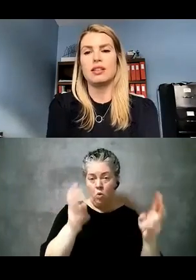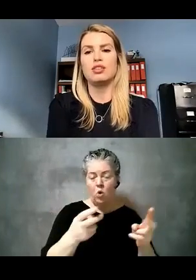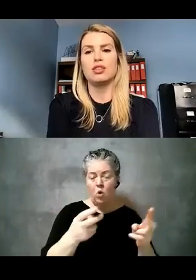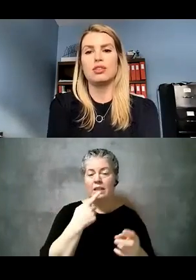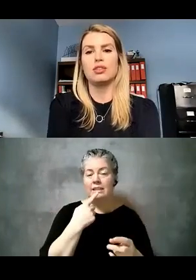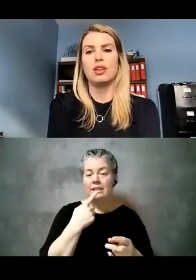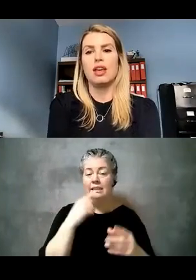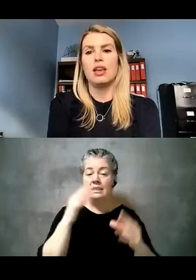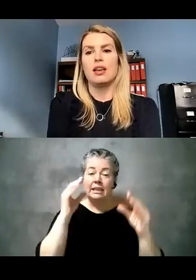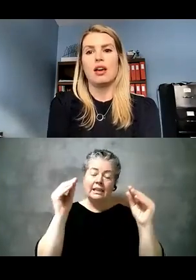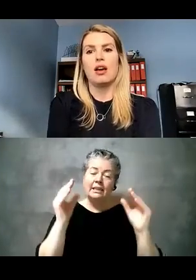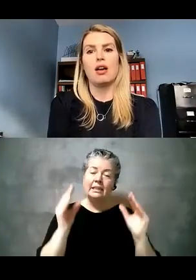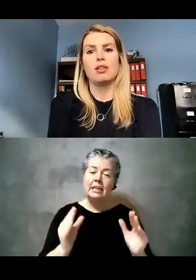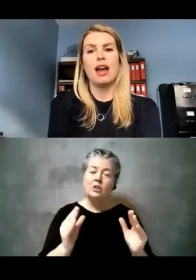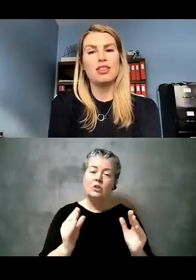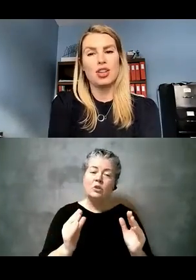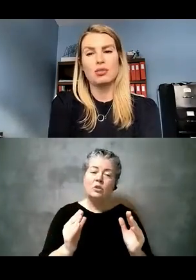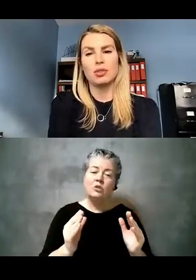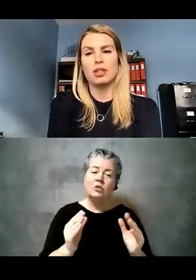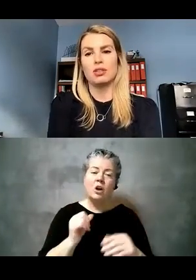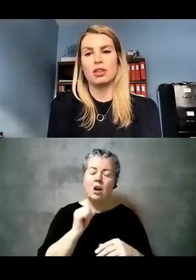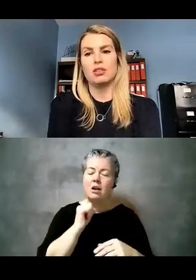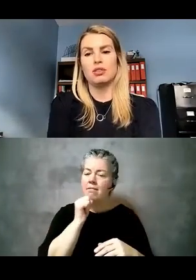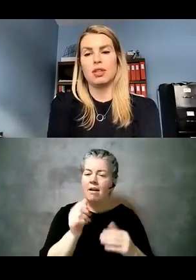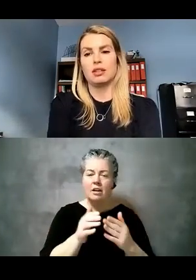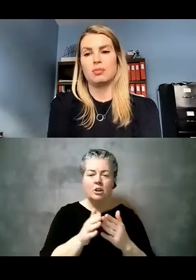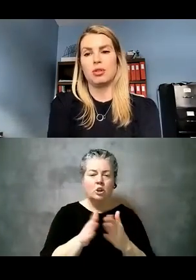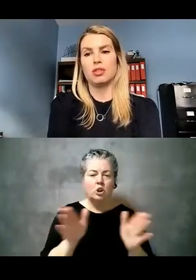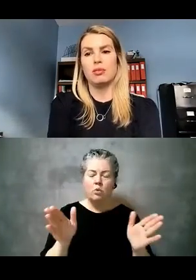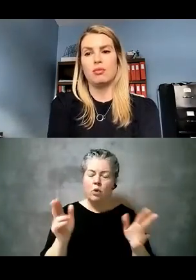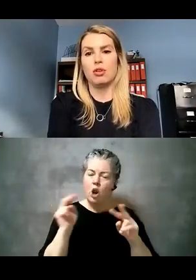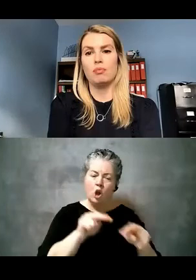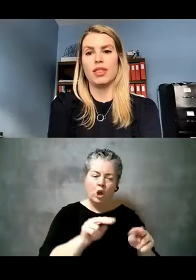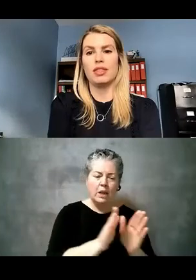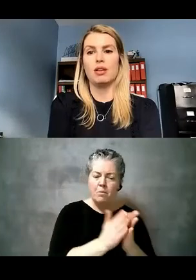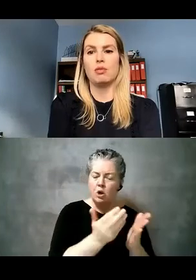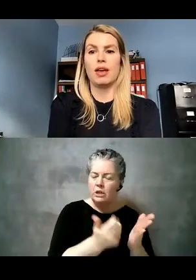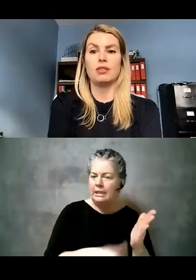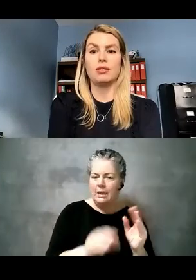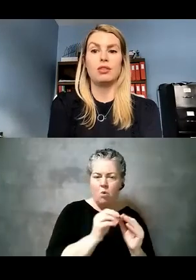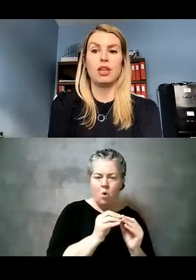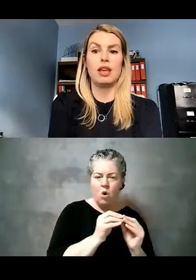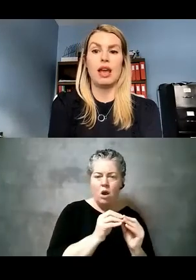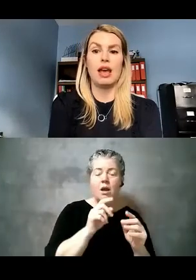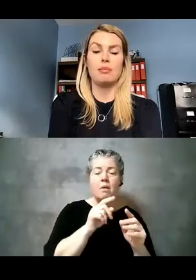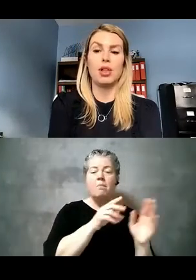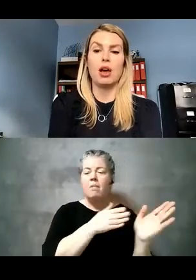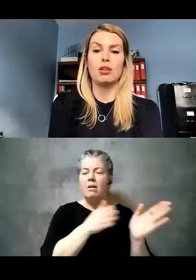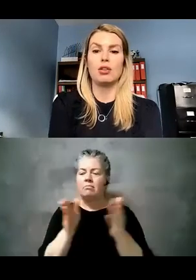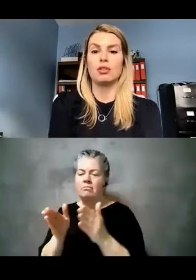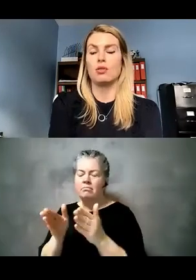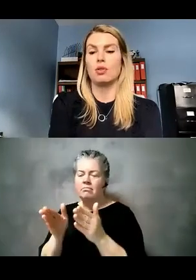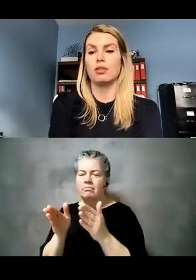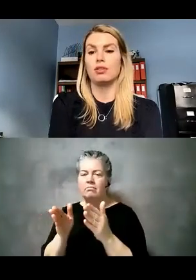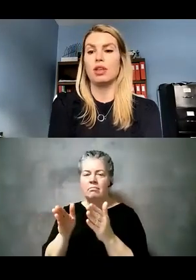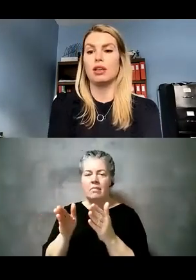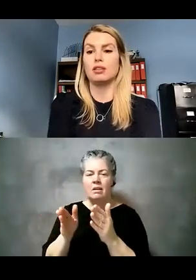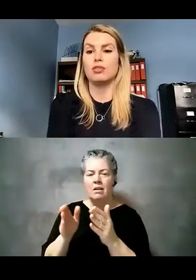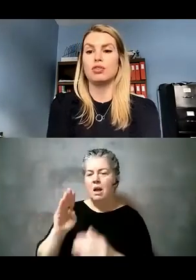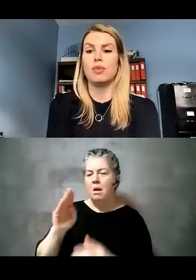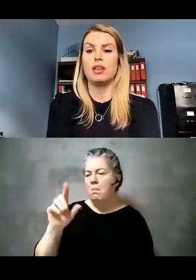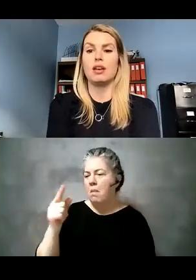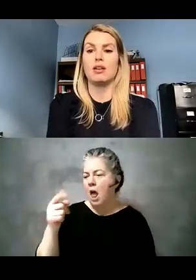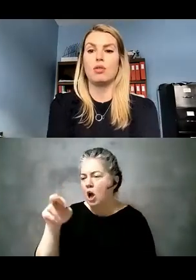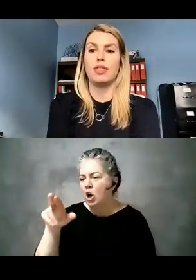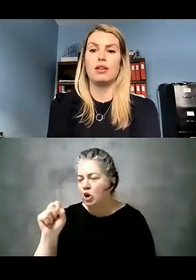suggests teachers are not generally turning to textbooks anymore, but they're rather looking at bloggers, or they're looking at